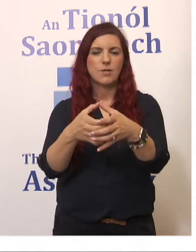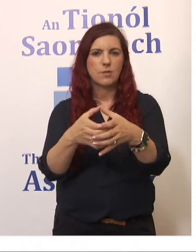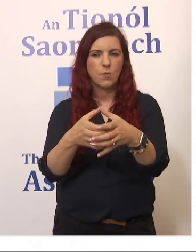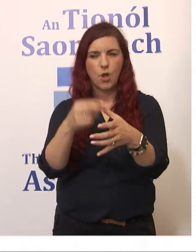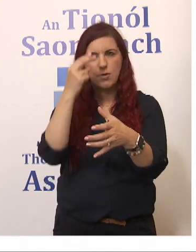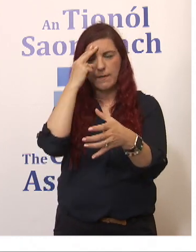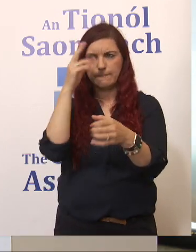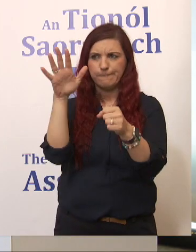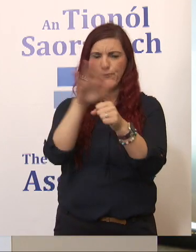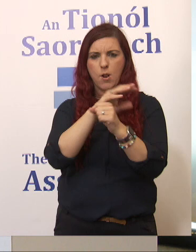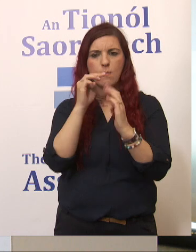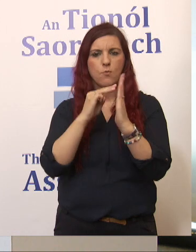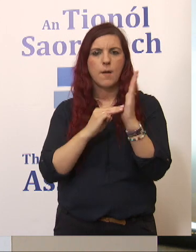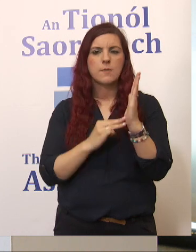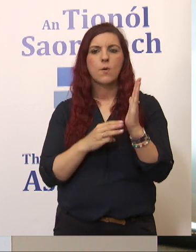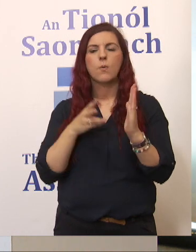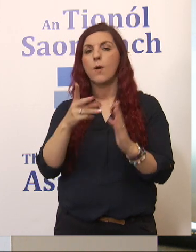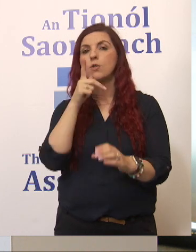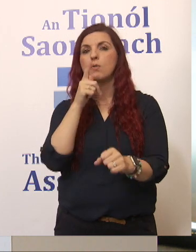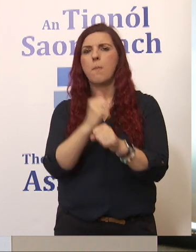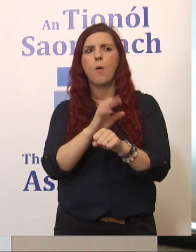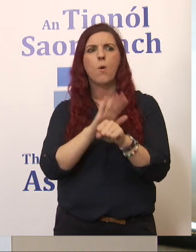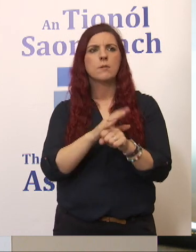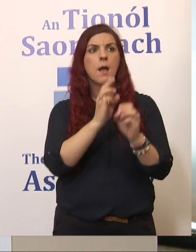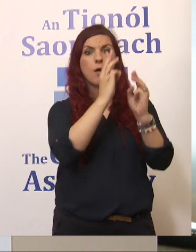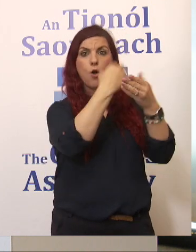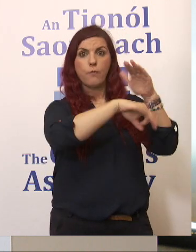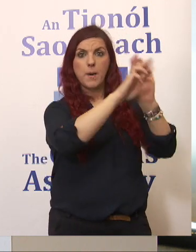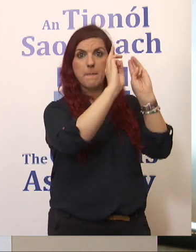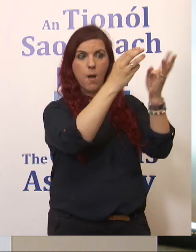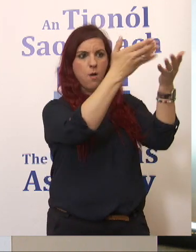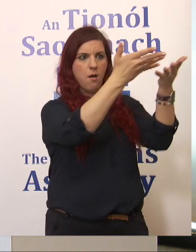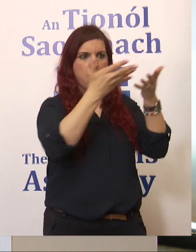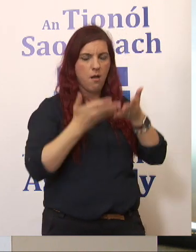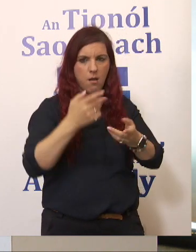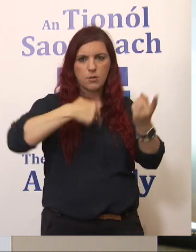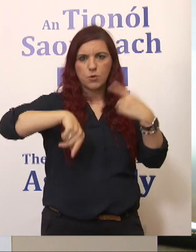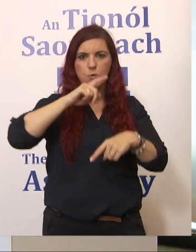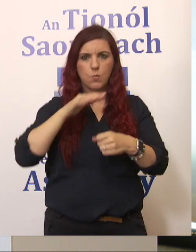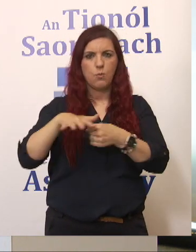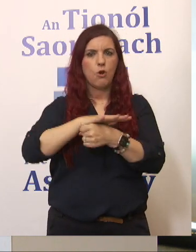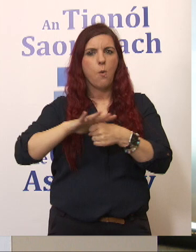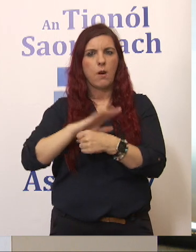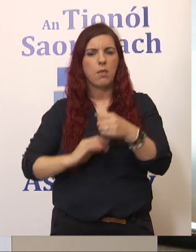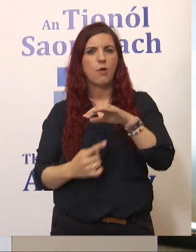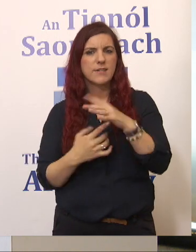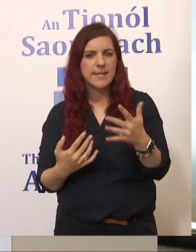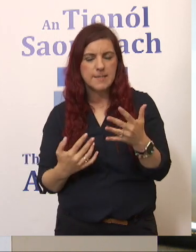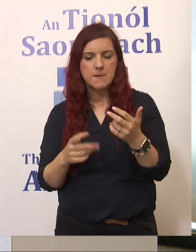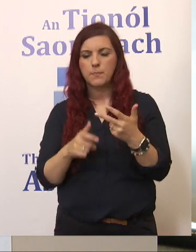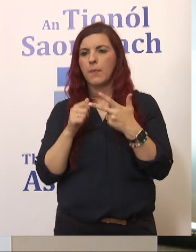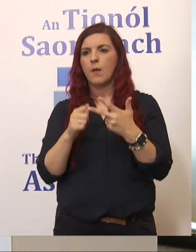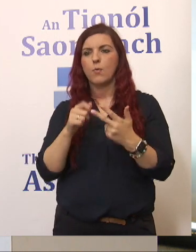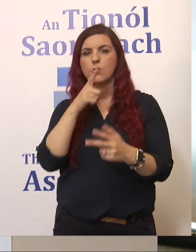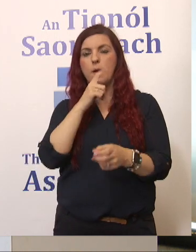today and tomorrow. So we're going to talk about the devolution of powers potentially for this directly elected mayor. We're going to speak